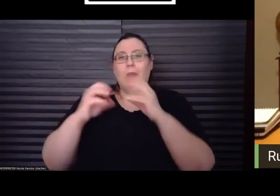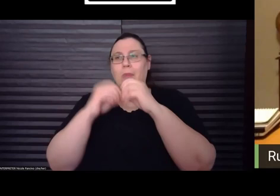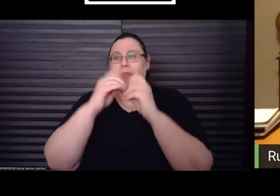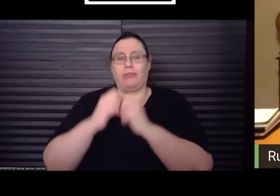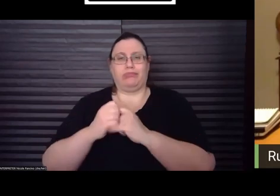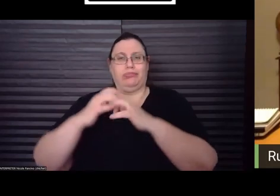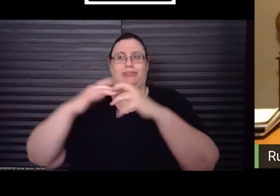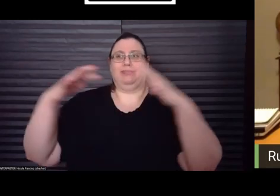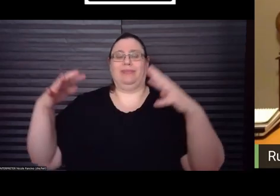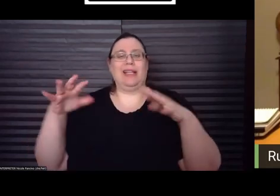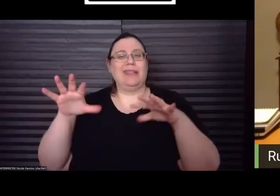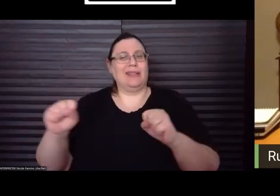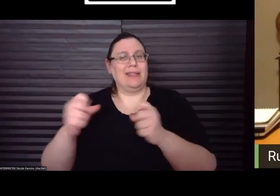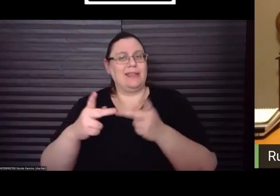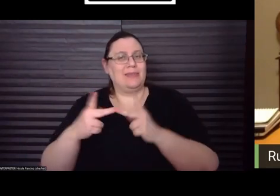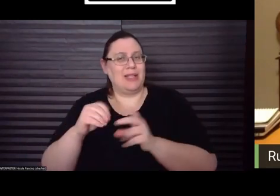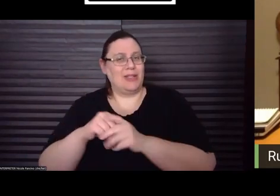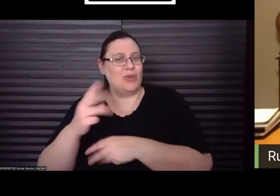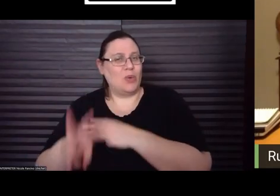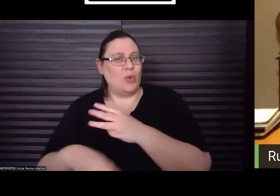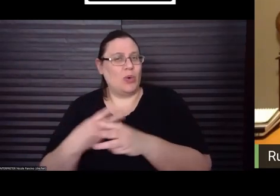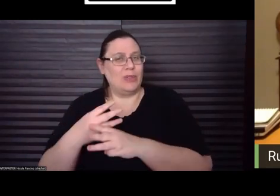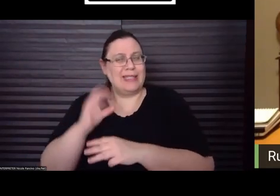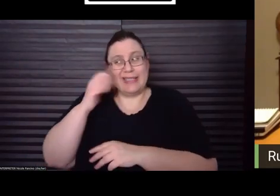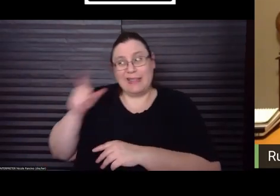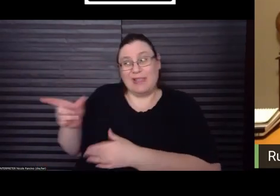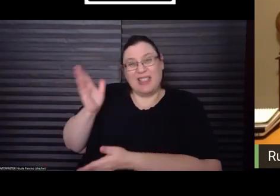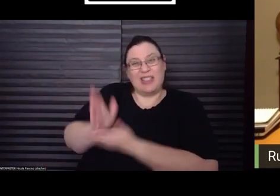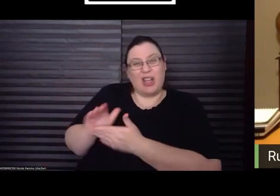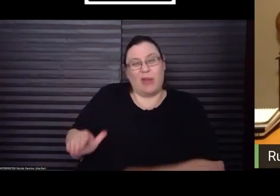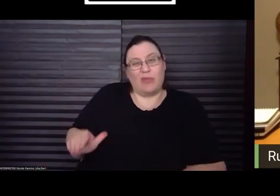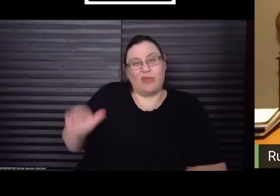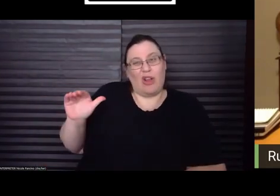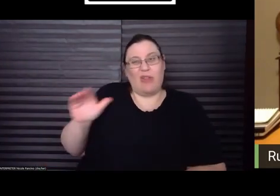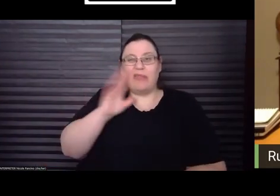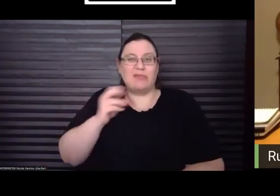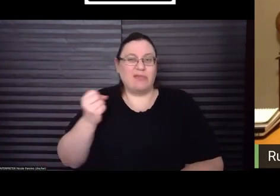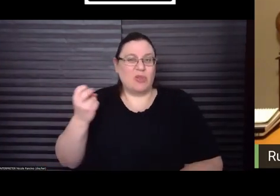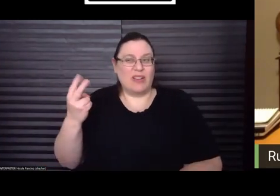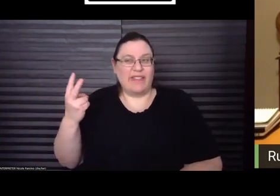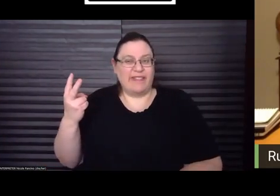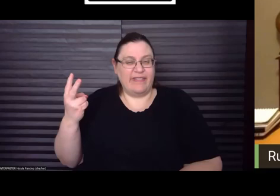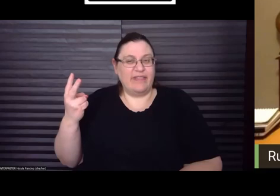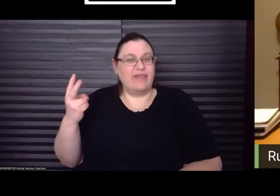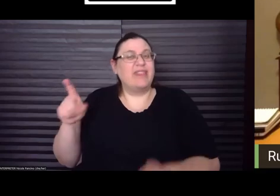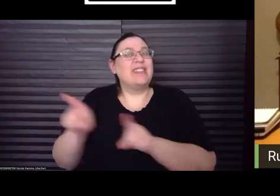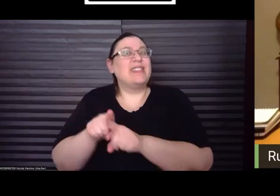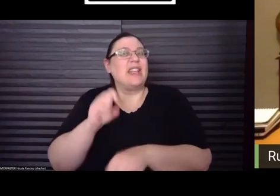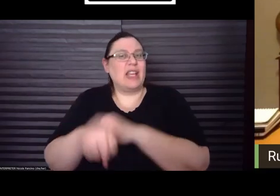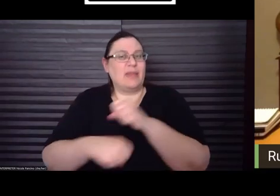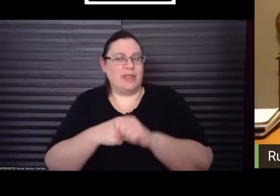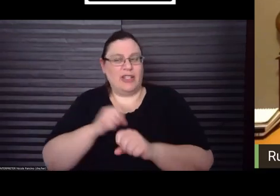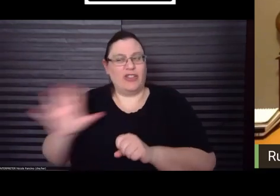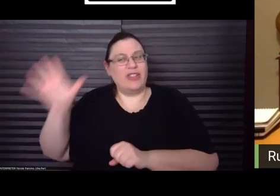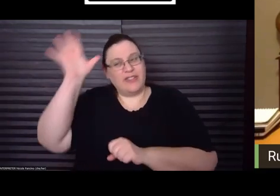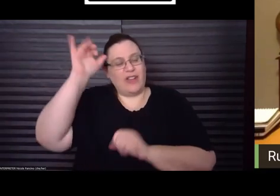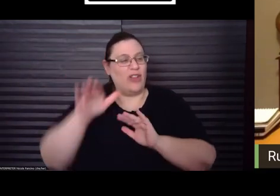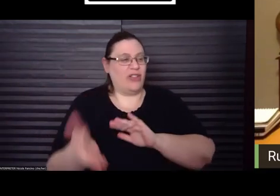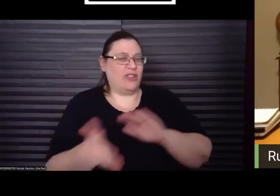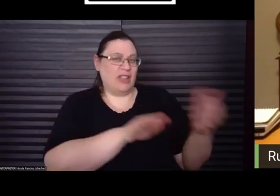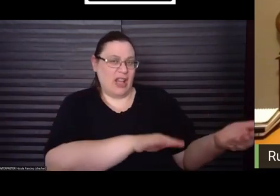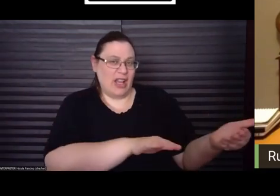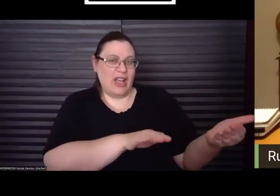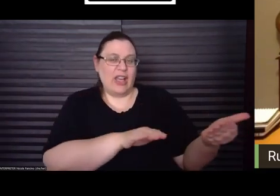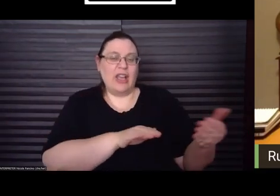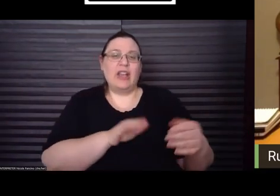space in the world. It seems he pretty much stopped growing when he turned 12, the same year his father died